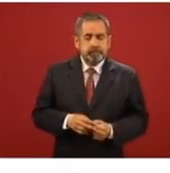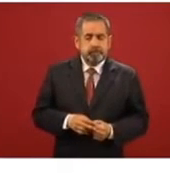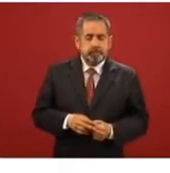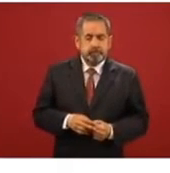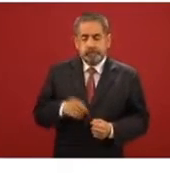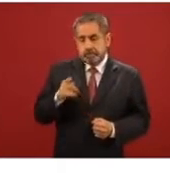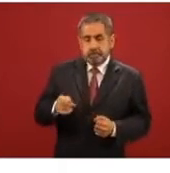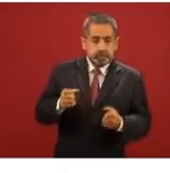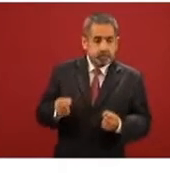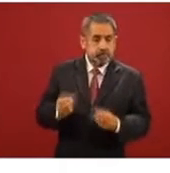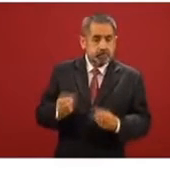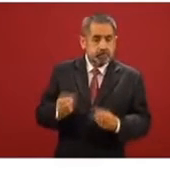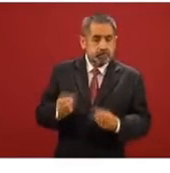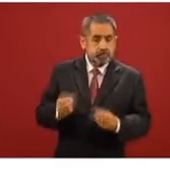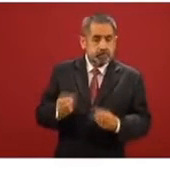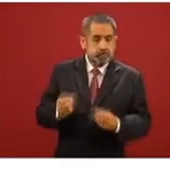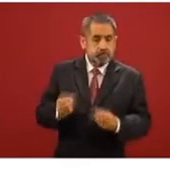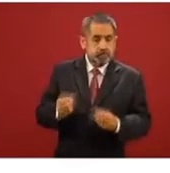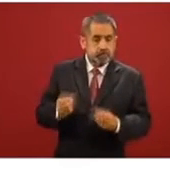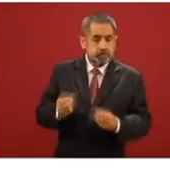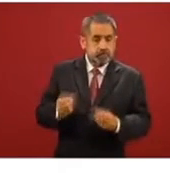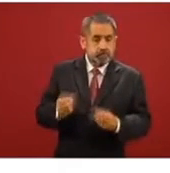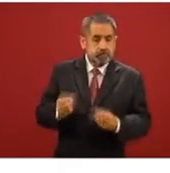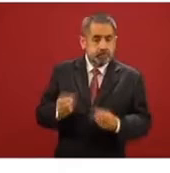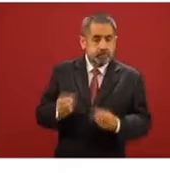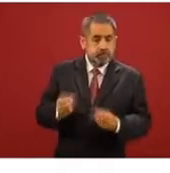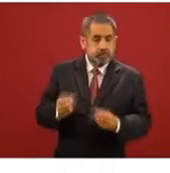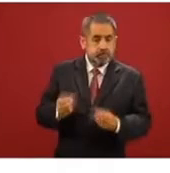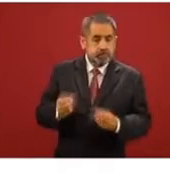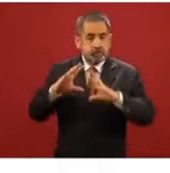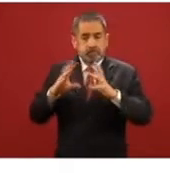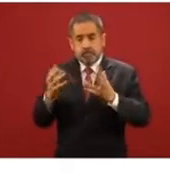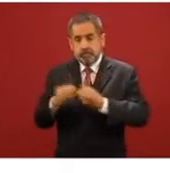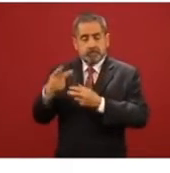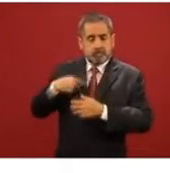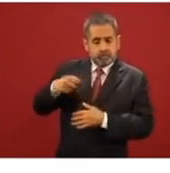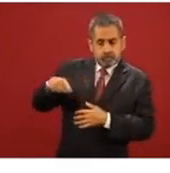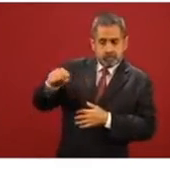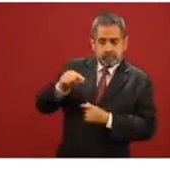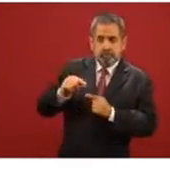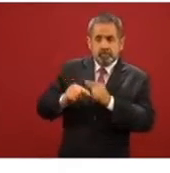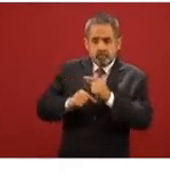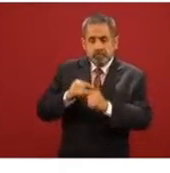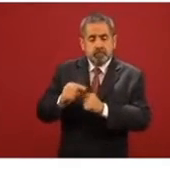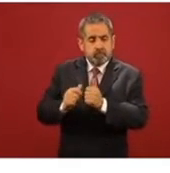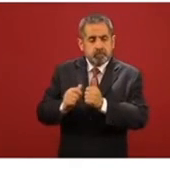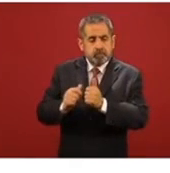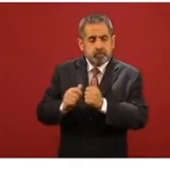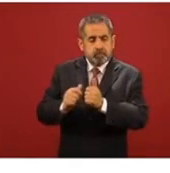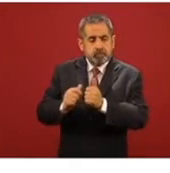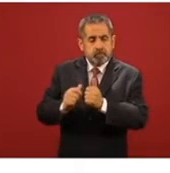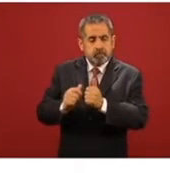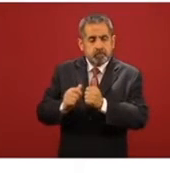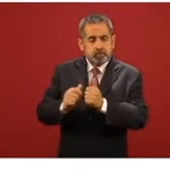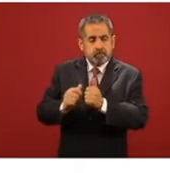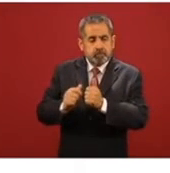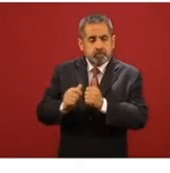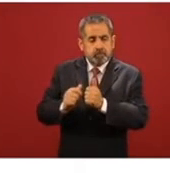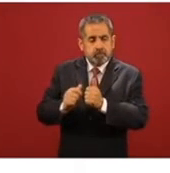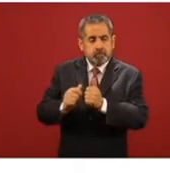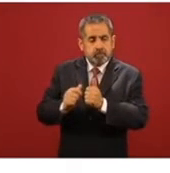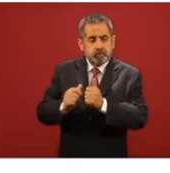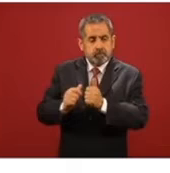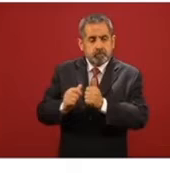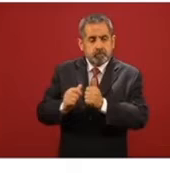esa cantidad de personas And that quantity of persons va a ir creciendo todos los días. will continue to